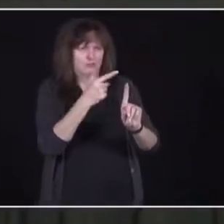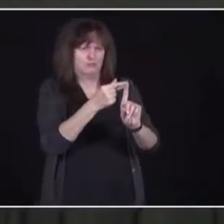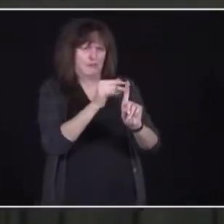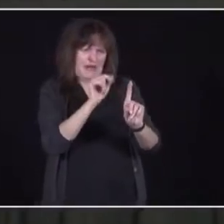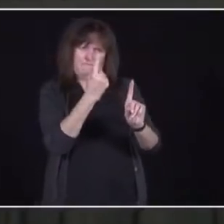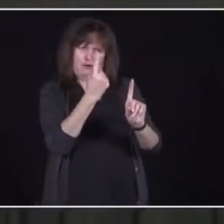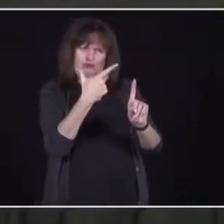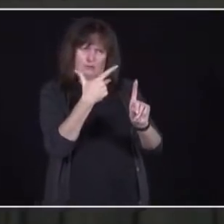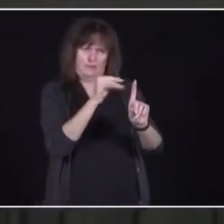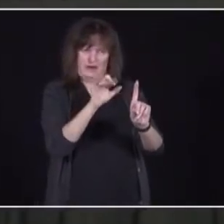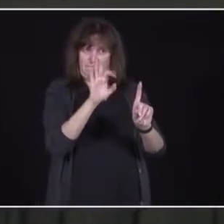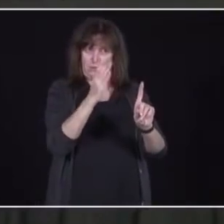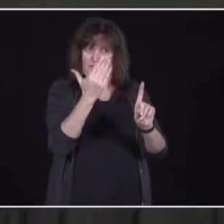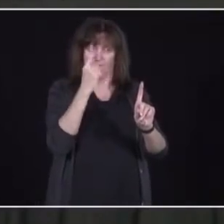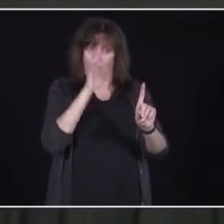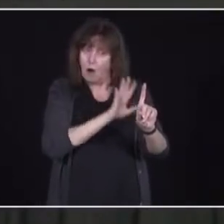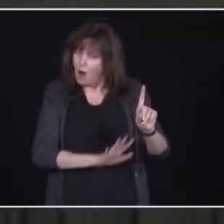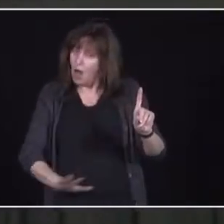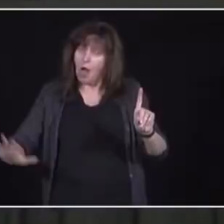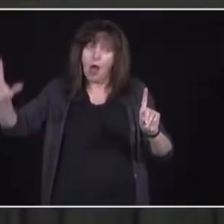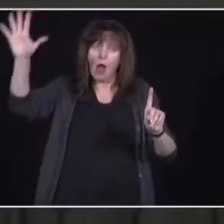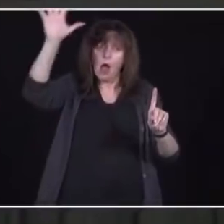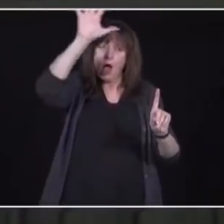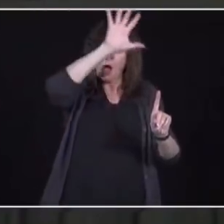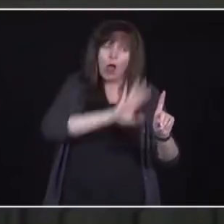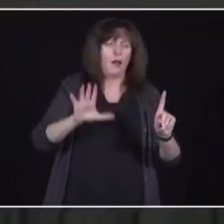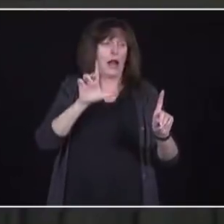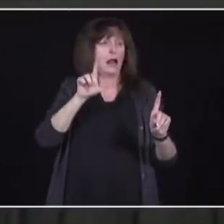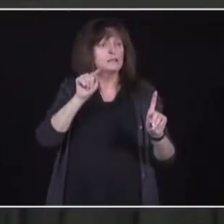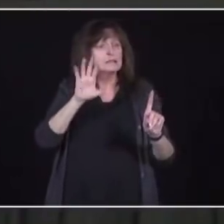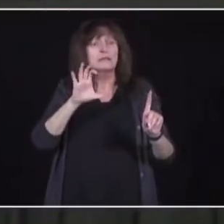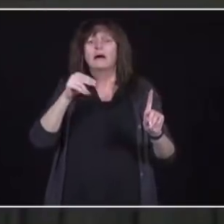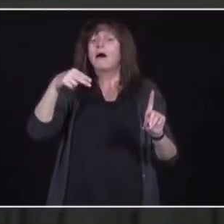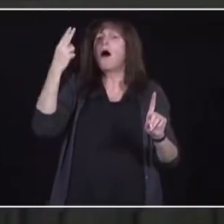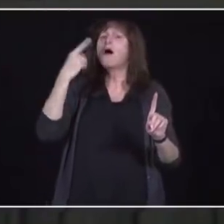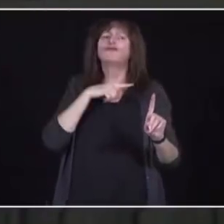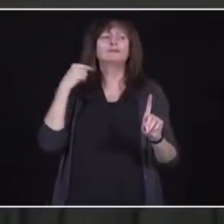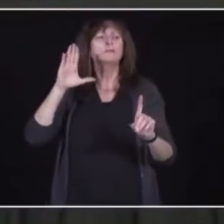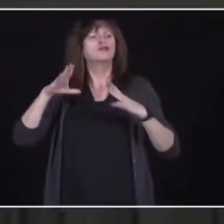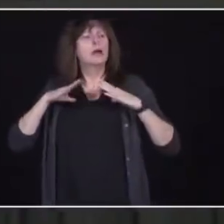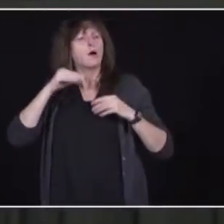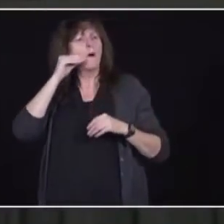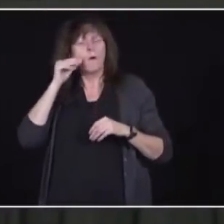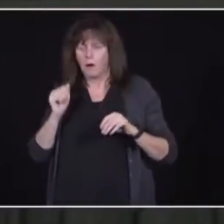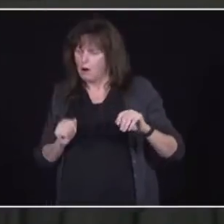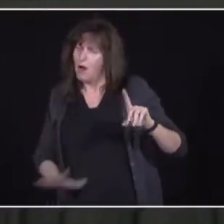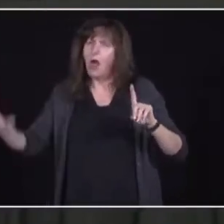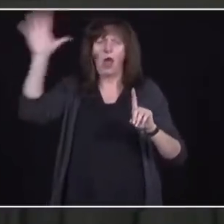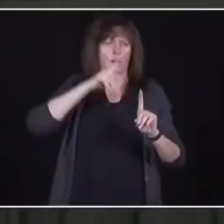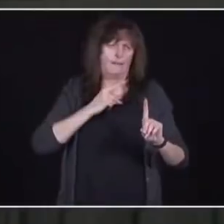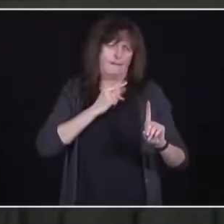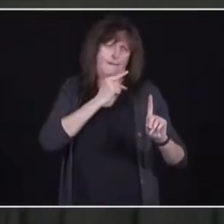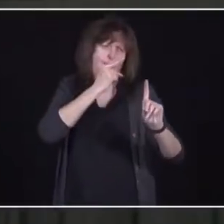the 15th of February. That's all the long-term care homes and the high-risk retirement homes around the rest of Ontario, because even though they may not